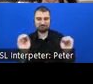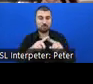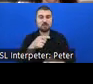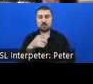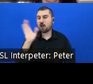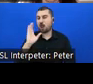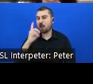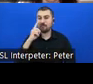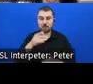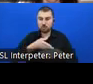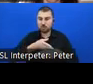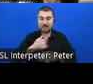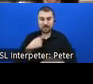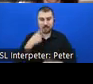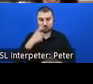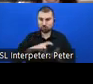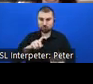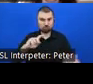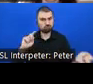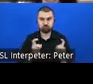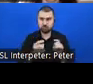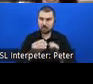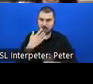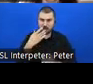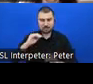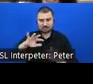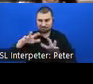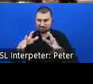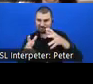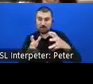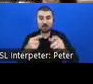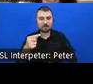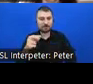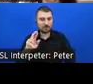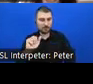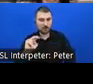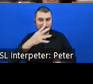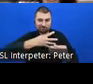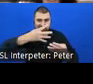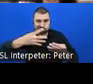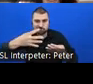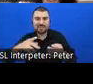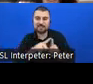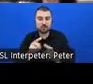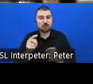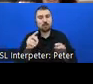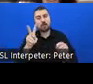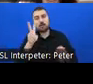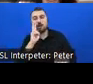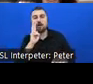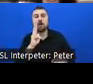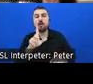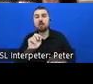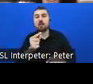dramatic changes in color, grain. He was also looking at various shapes of logs. He was also